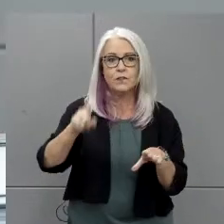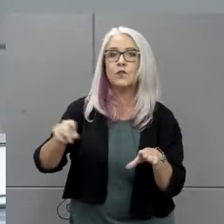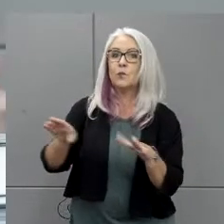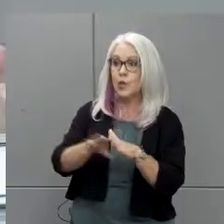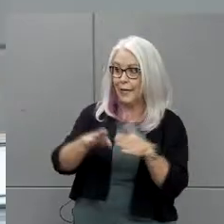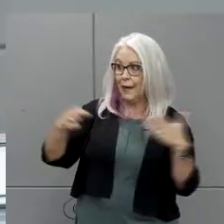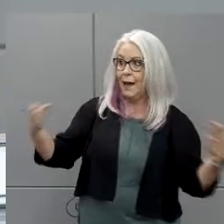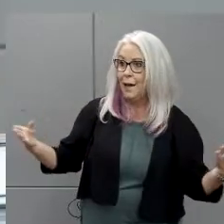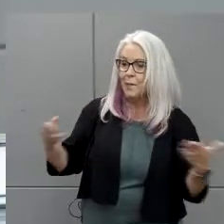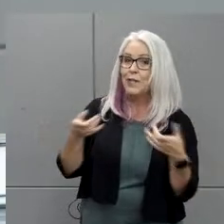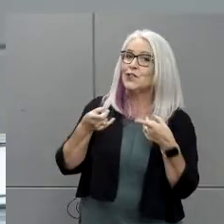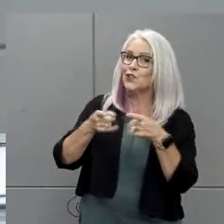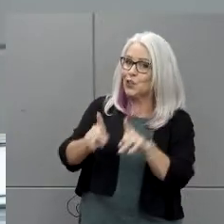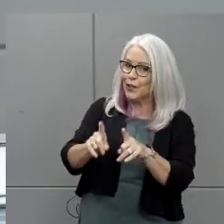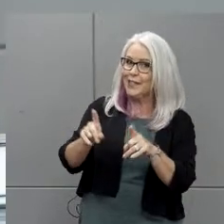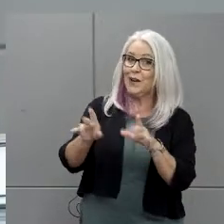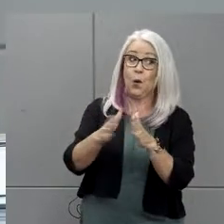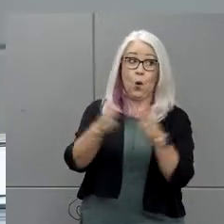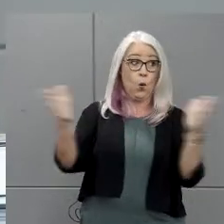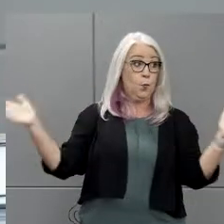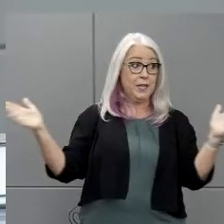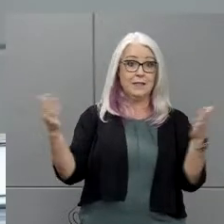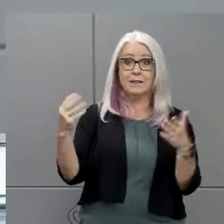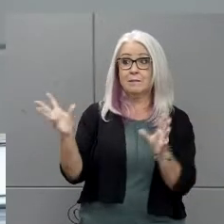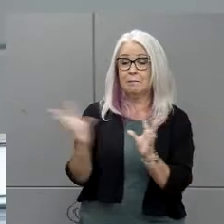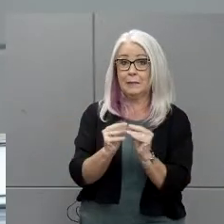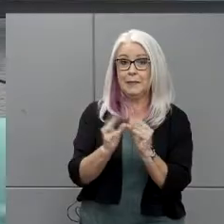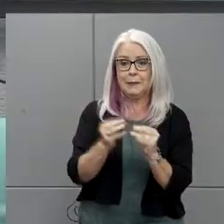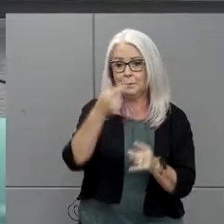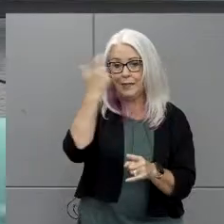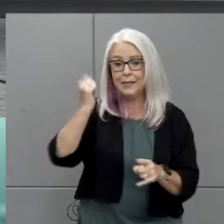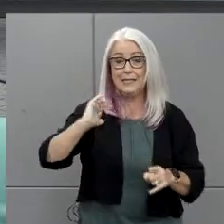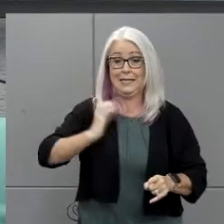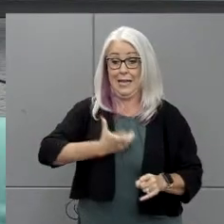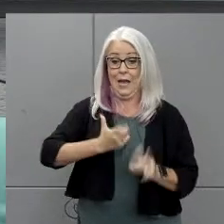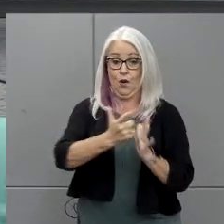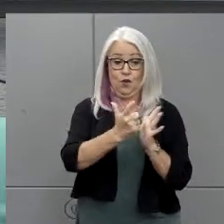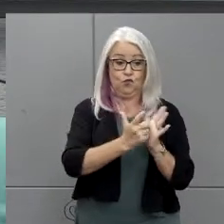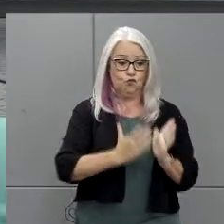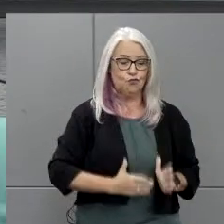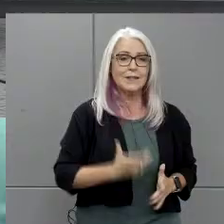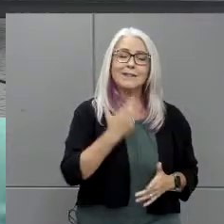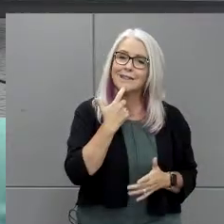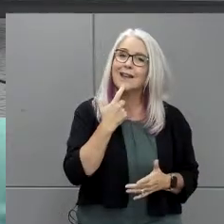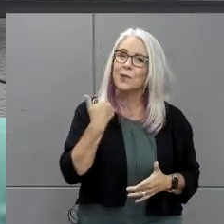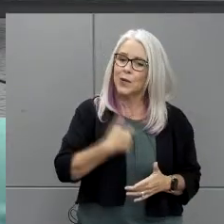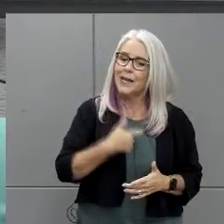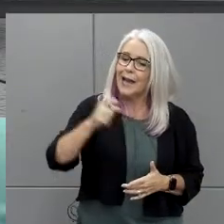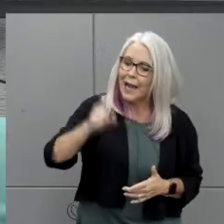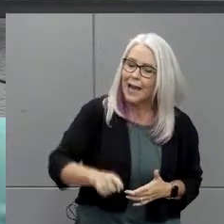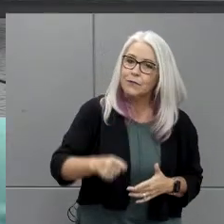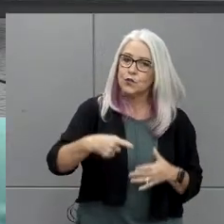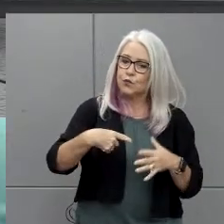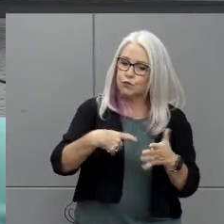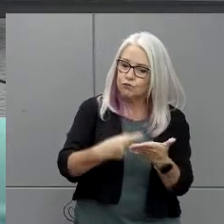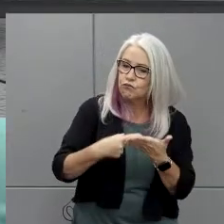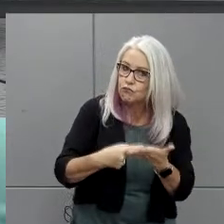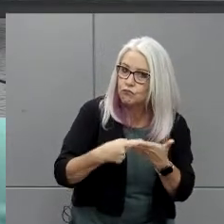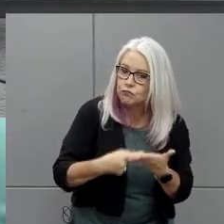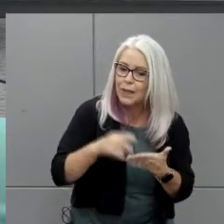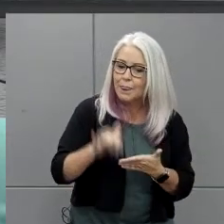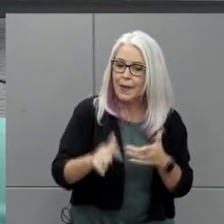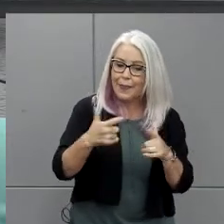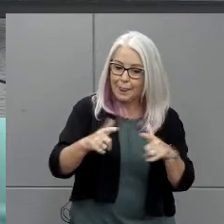were. Under advice of our attorney said, we will discuss that language, and then we